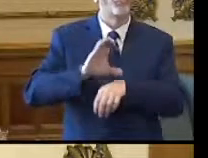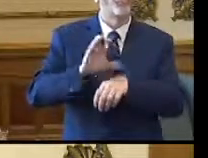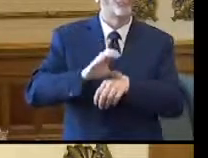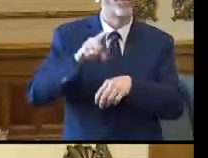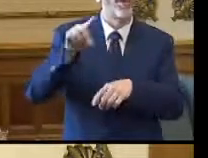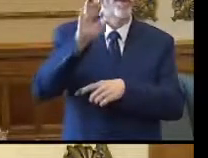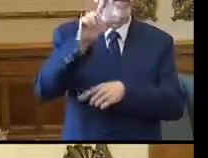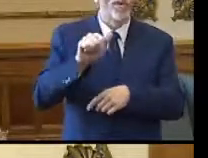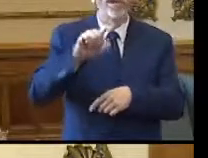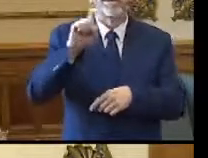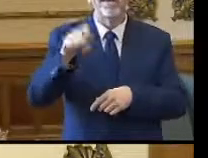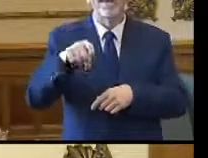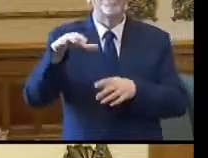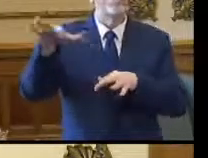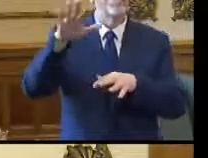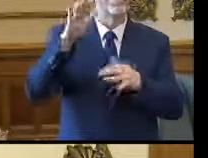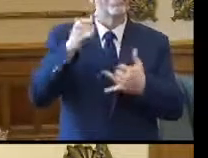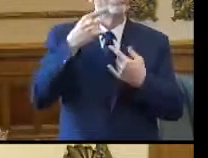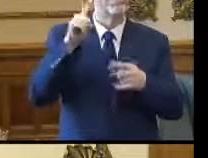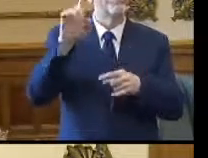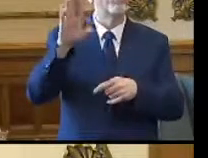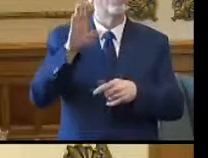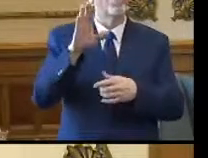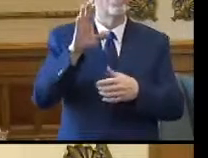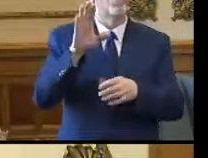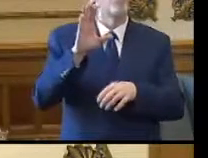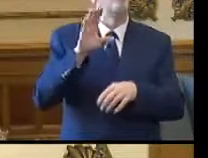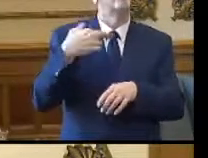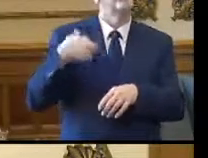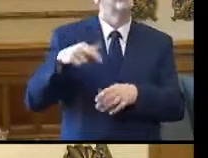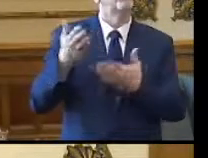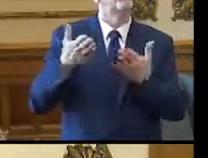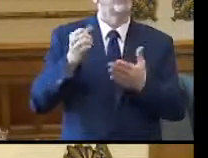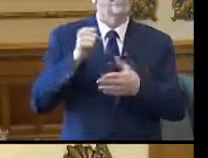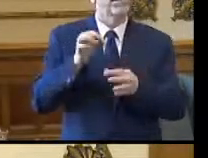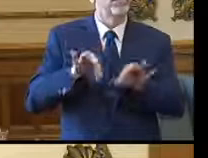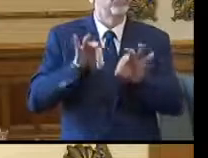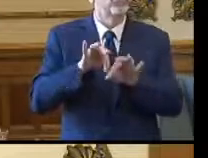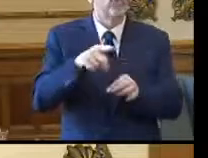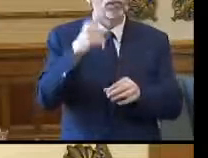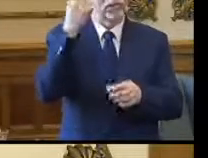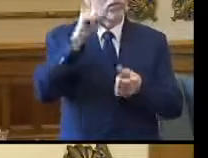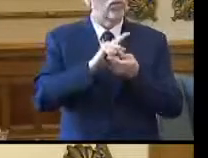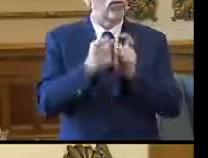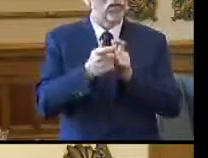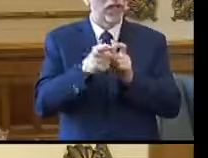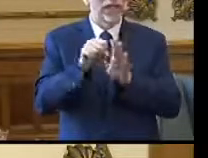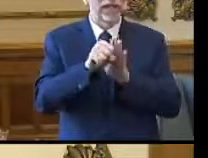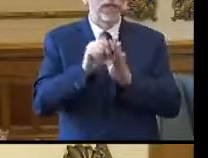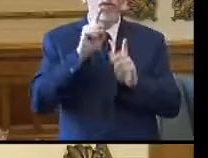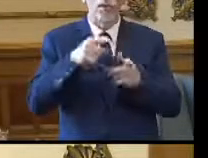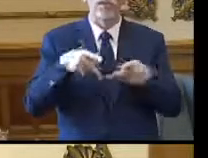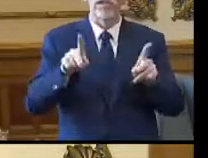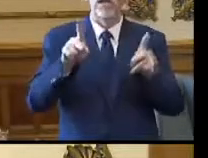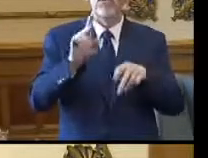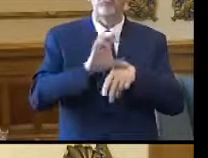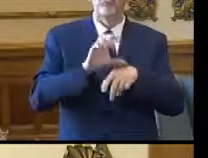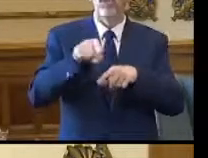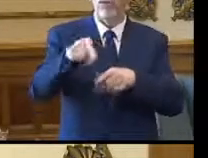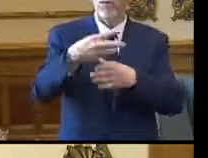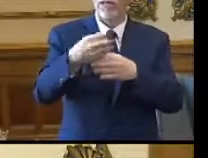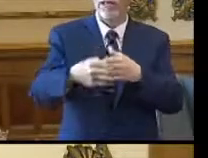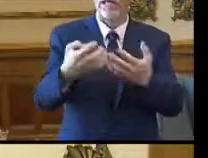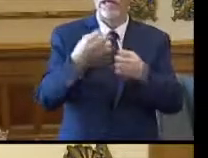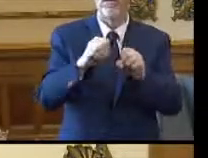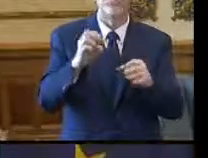Florida, Texas. They've declared religious services essential. Are you considering a change to the state's orders to allow services this weekend? And what's